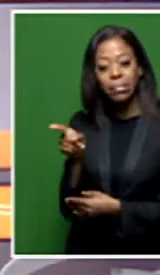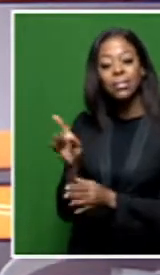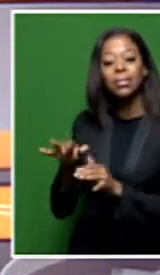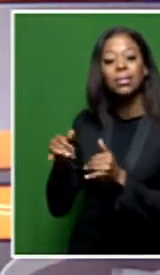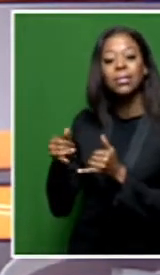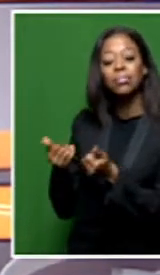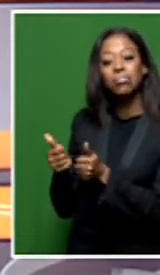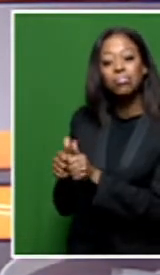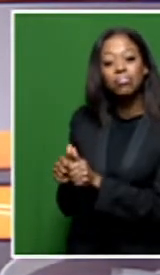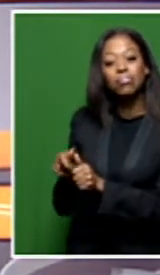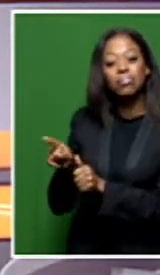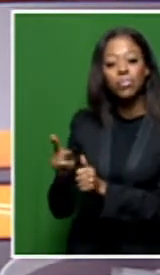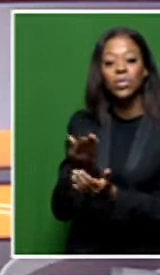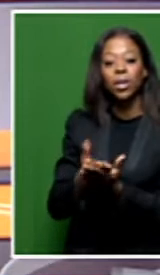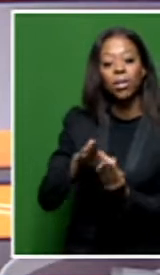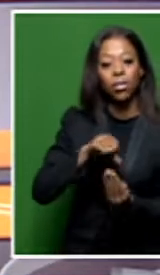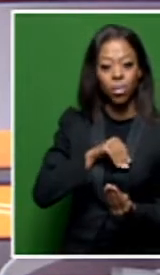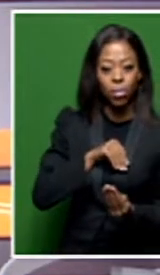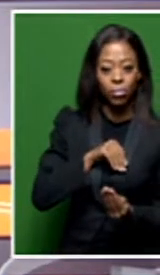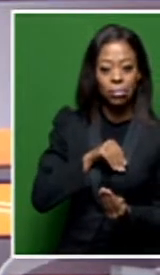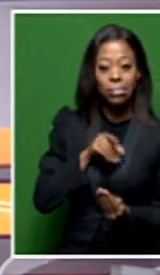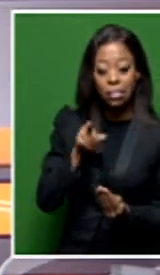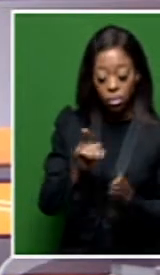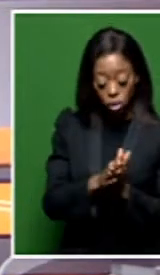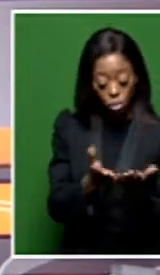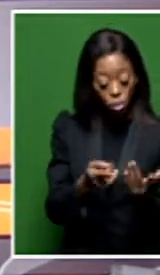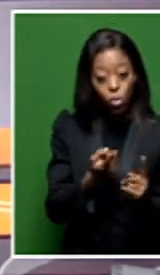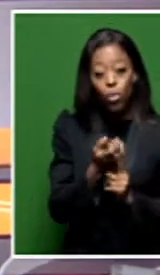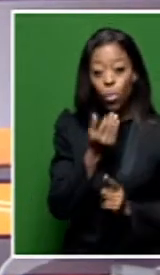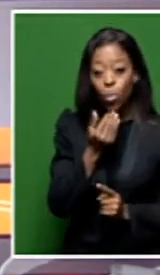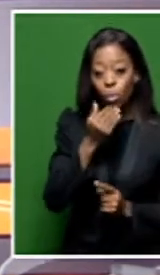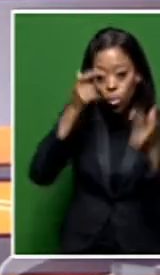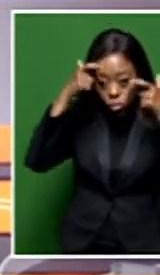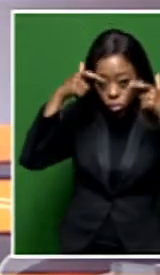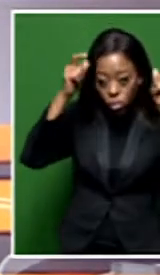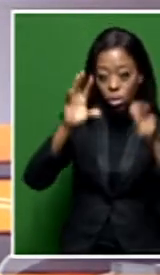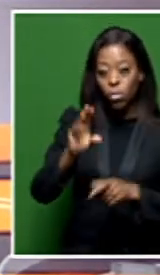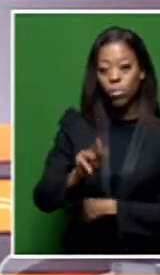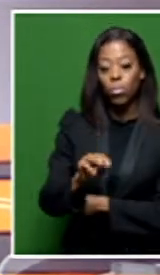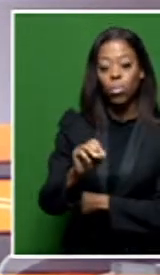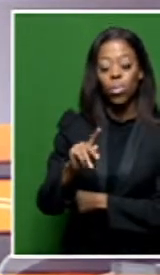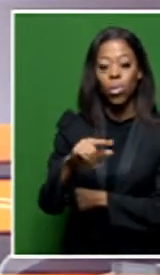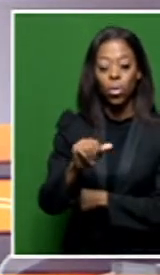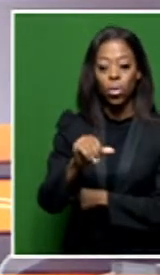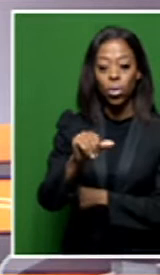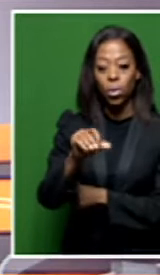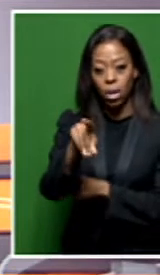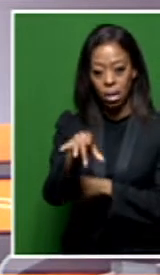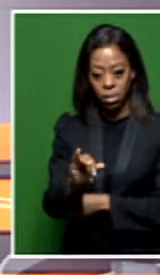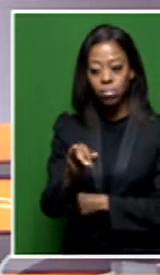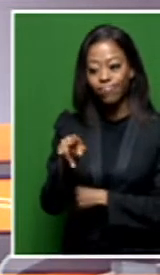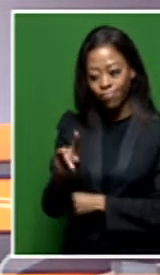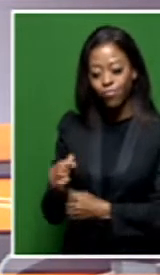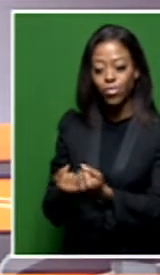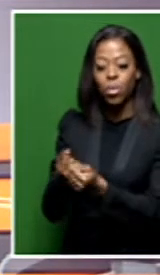perfect companion, and this is a debut cookbook from Chef Mokgadi Itsweng that celebrates the garden and its seasonal bounty